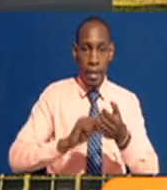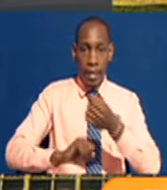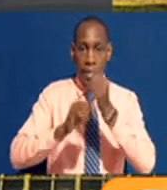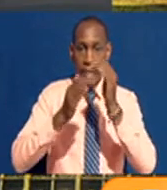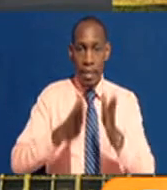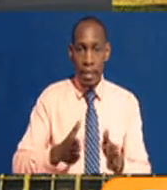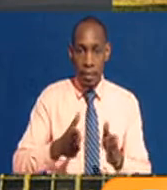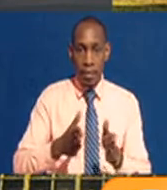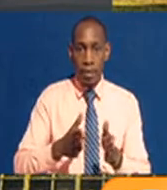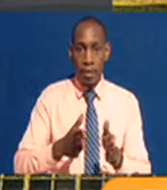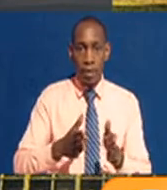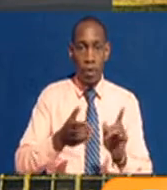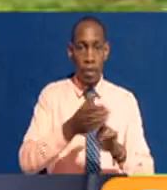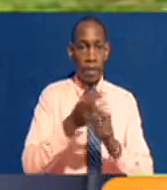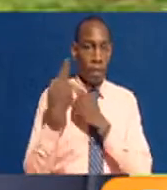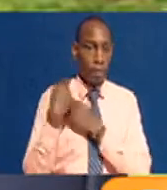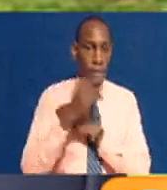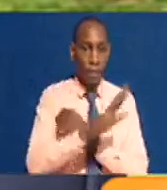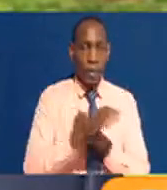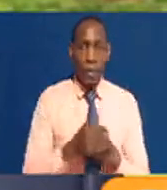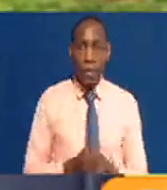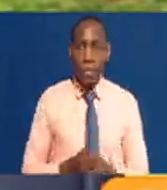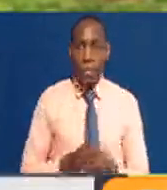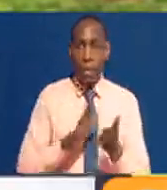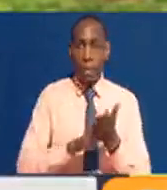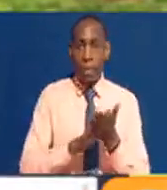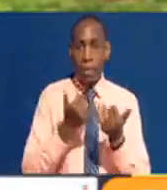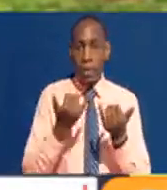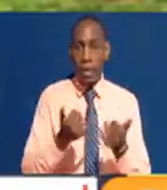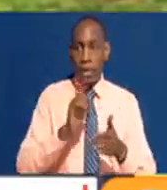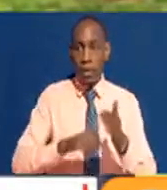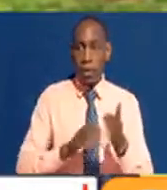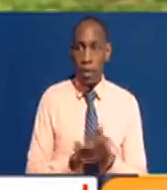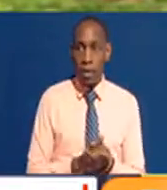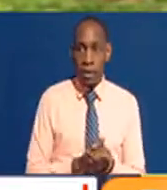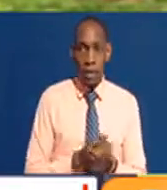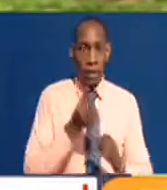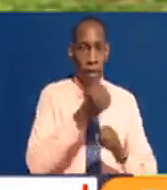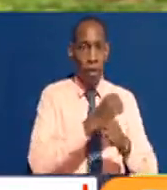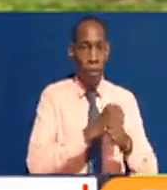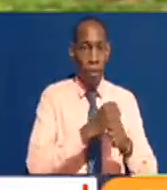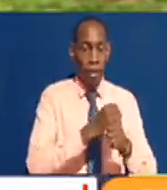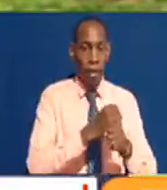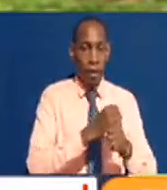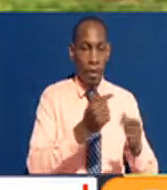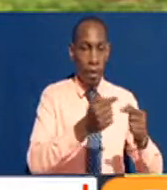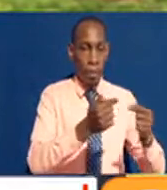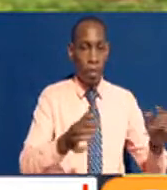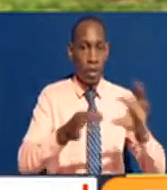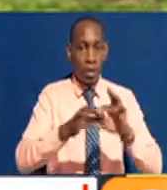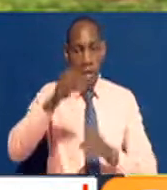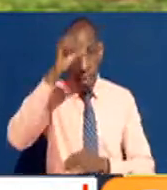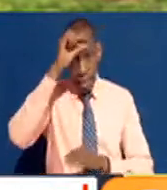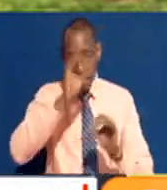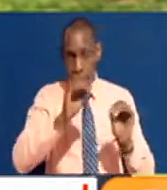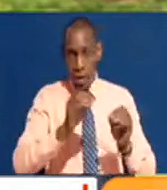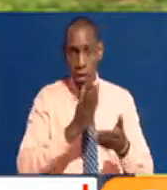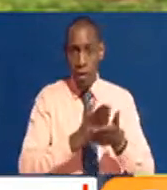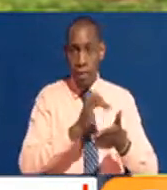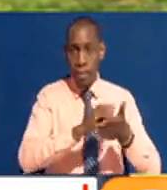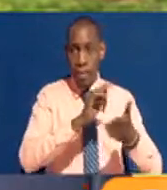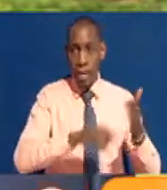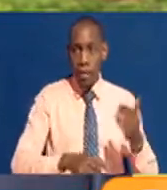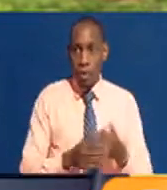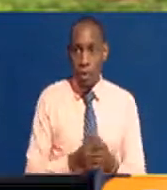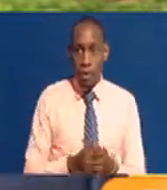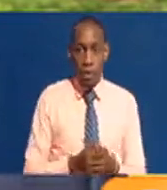to meet its obligations. The proposal now is not to make the opposition part of government. Is to make sure that you